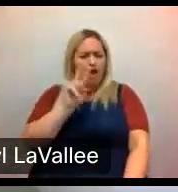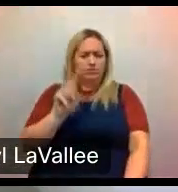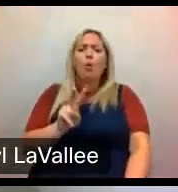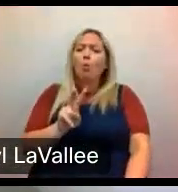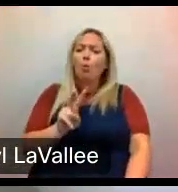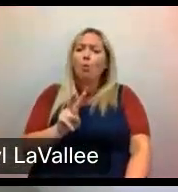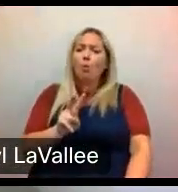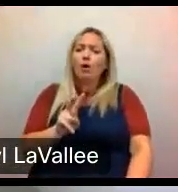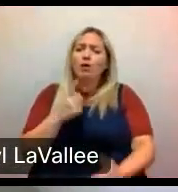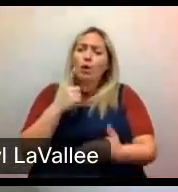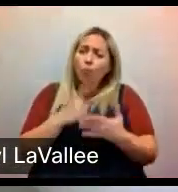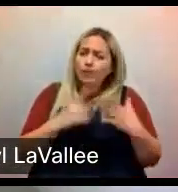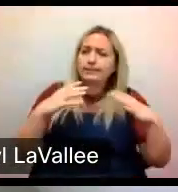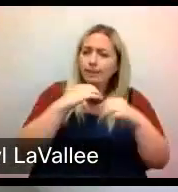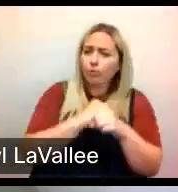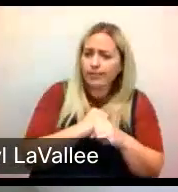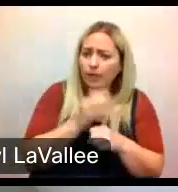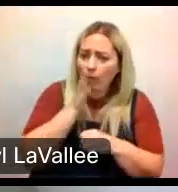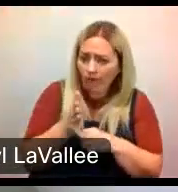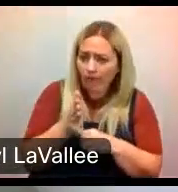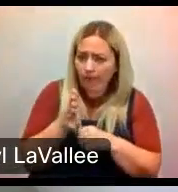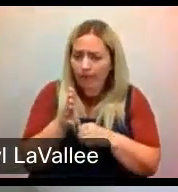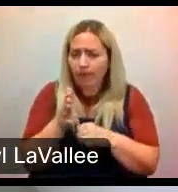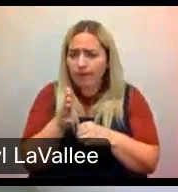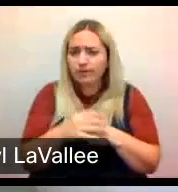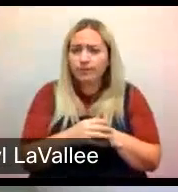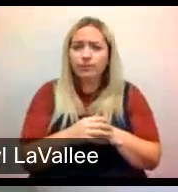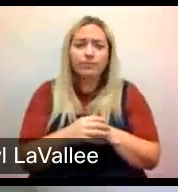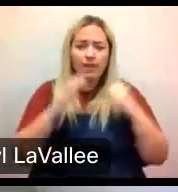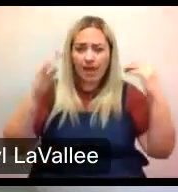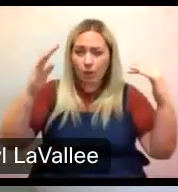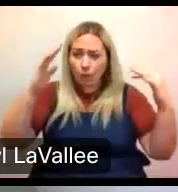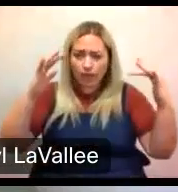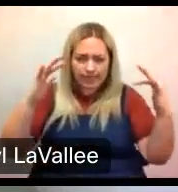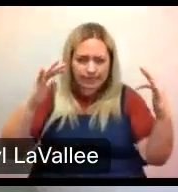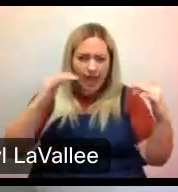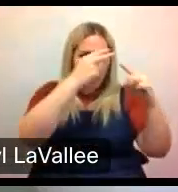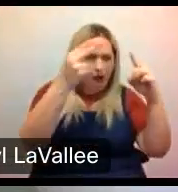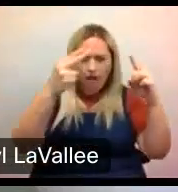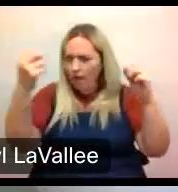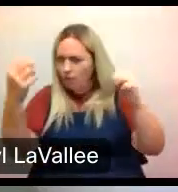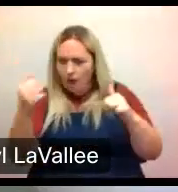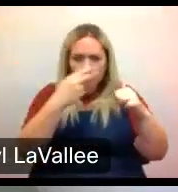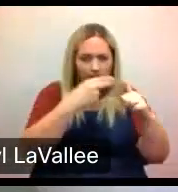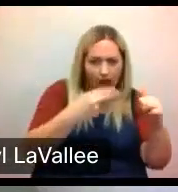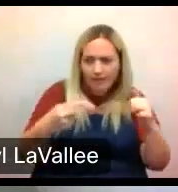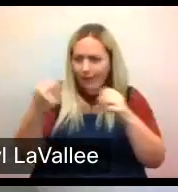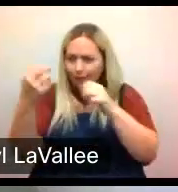are summarizing and kind of working down, right? Keeping that crossing